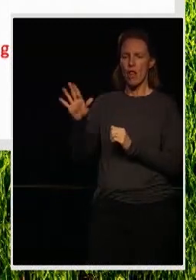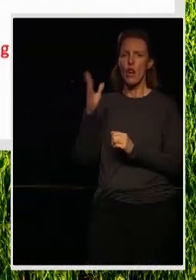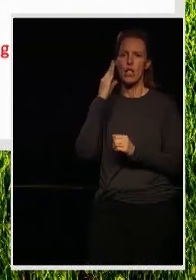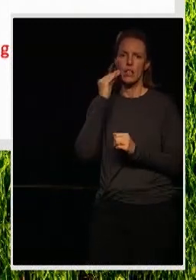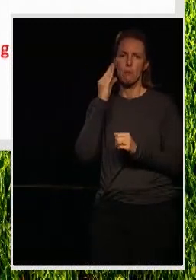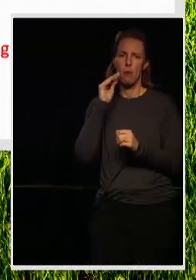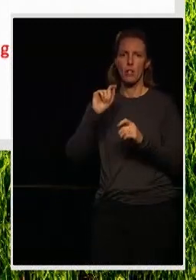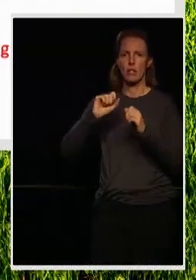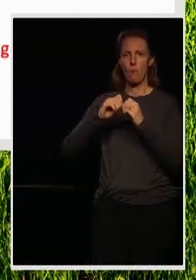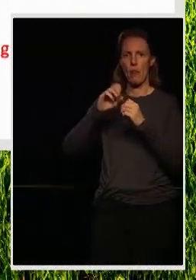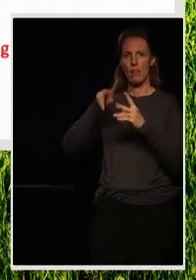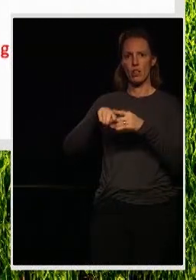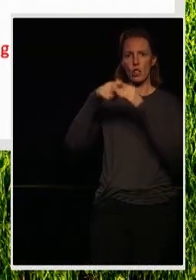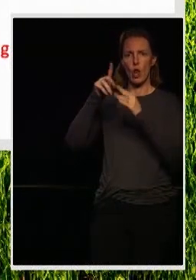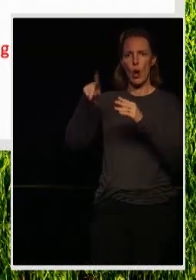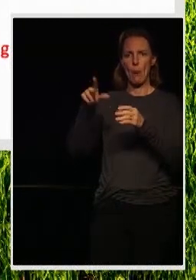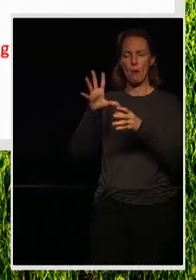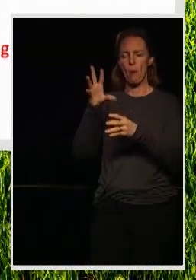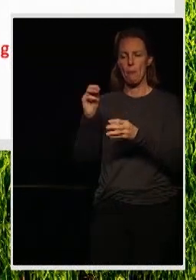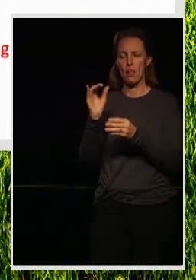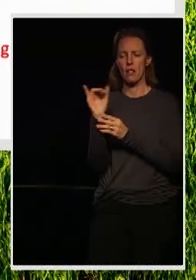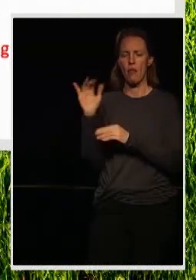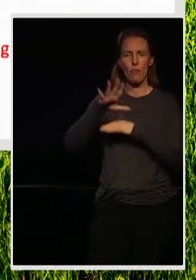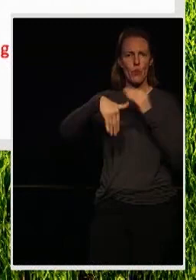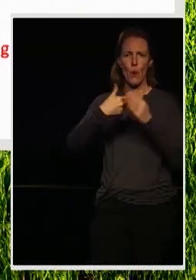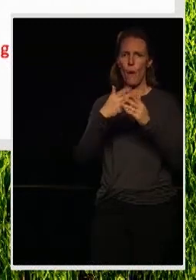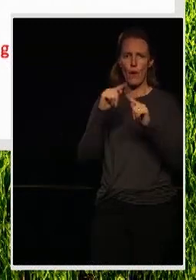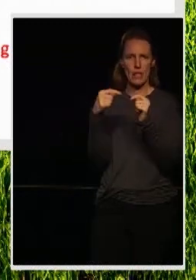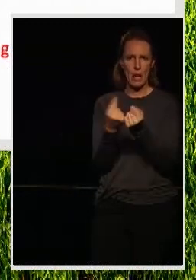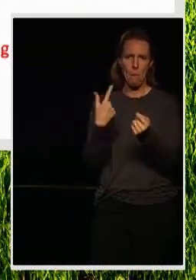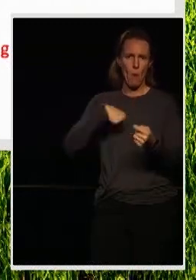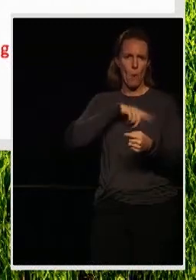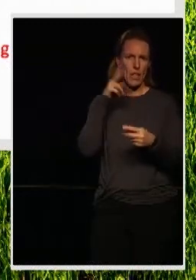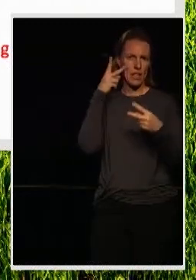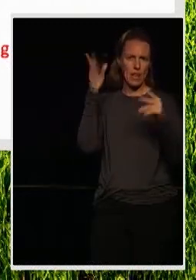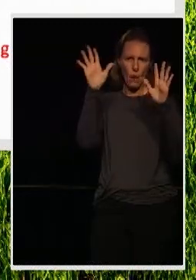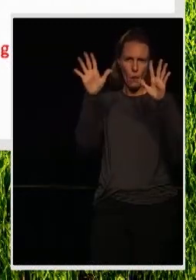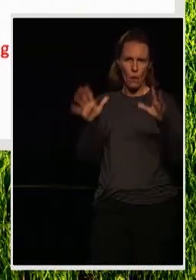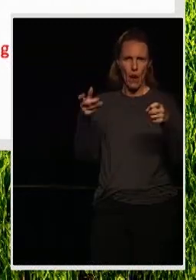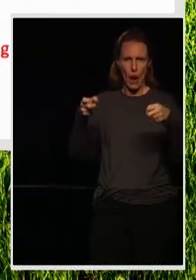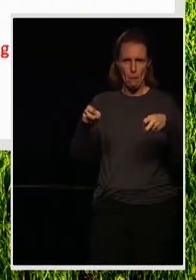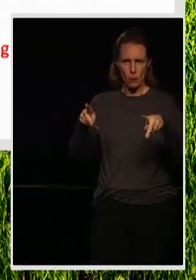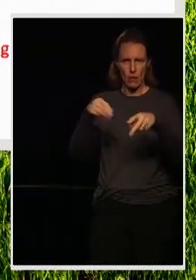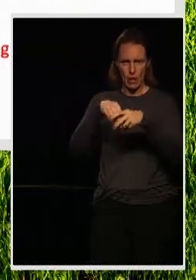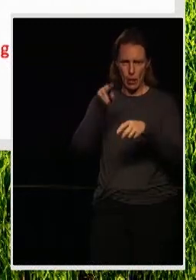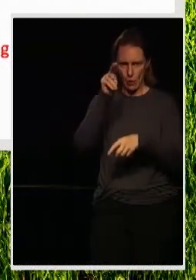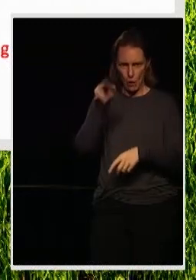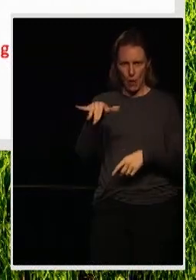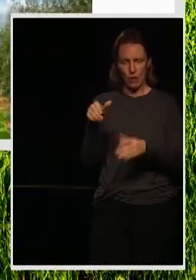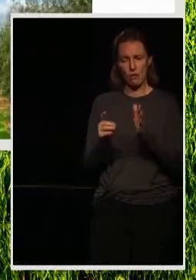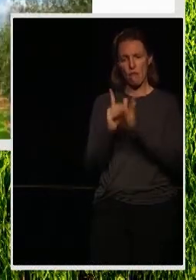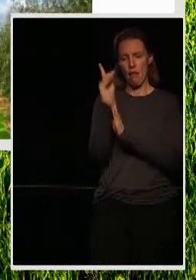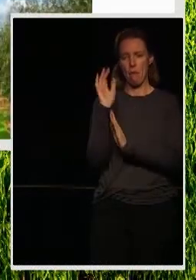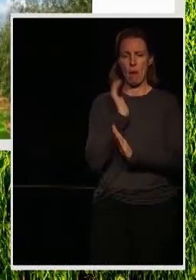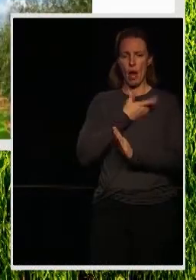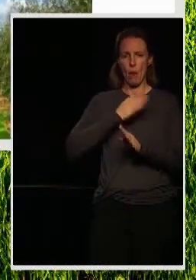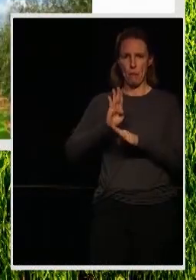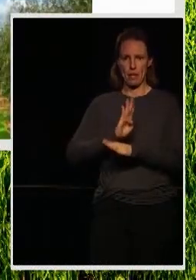in startup companies. And the whole team, we see great opportunities in New York to develop our